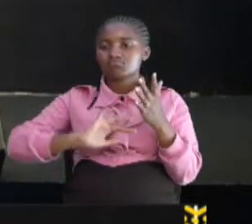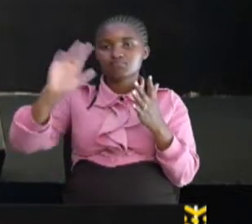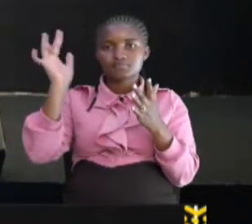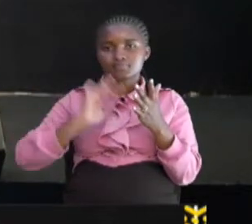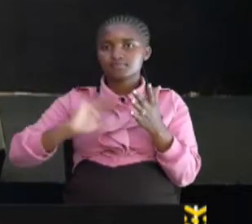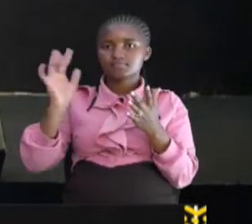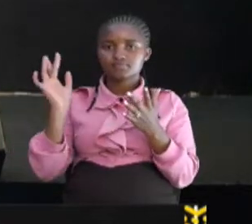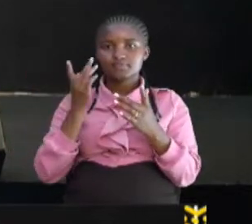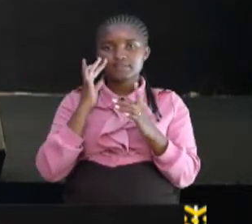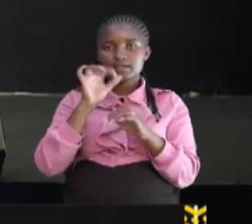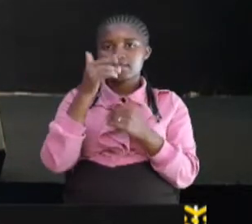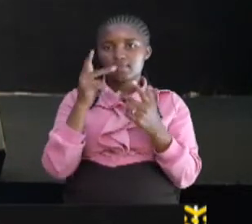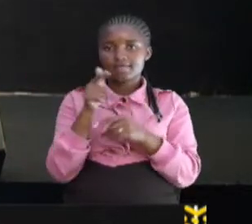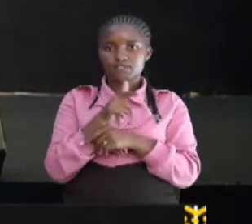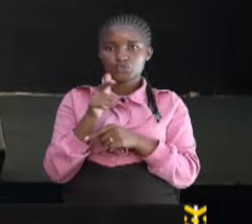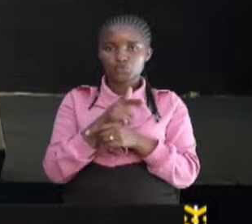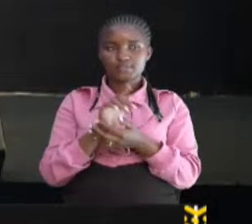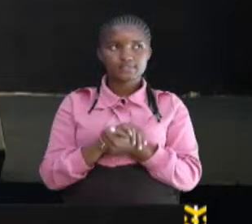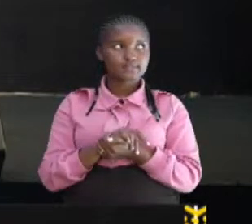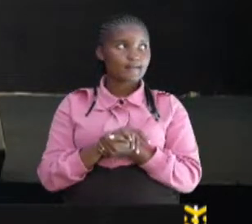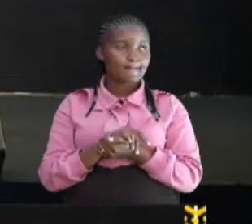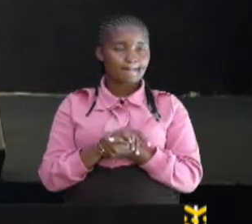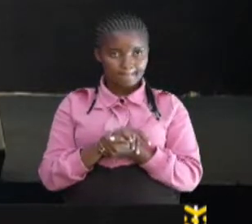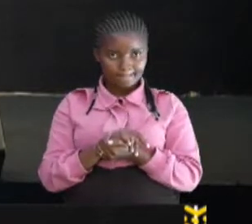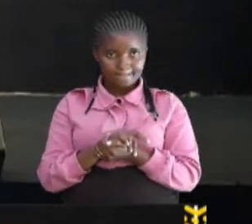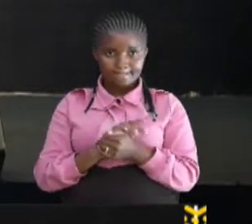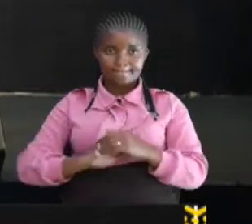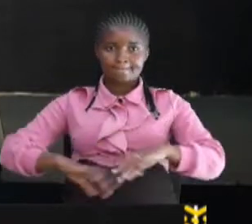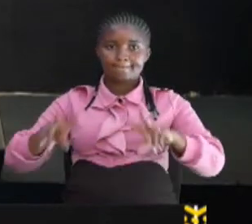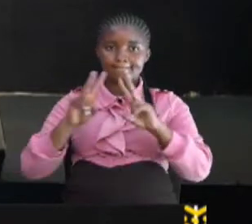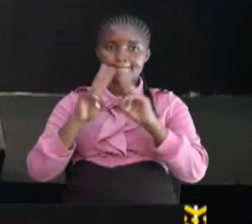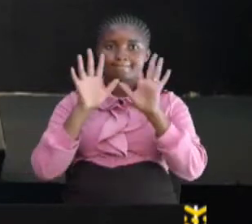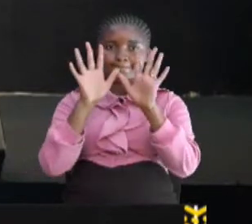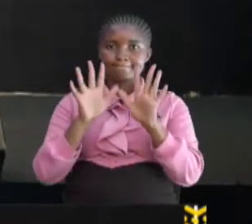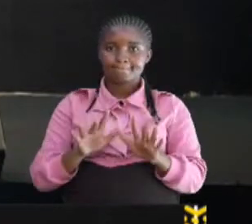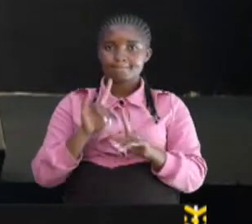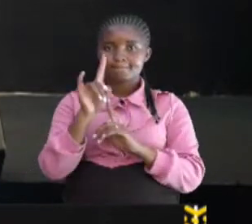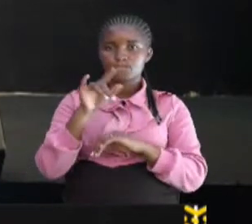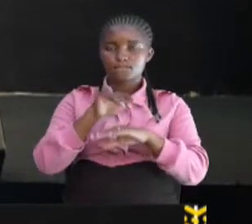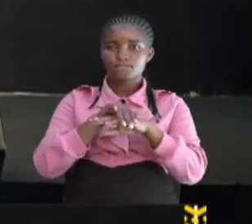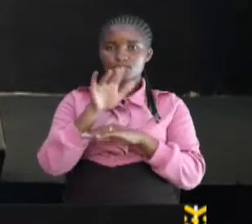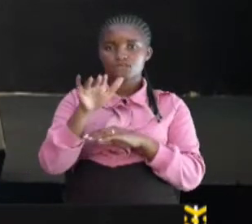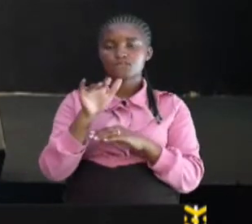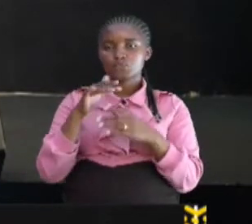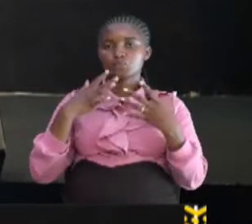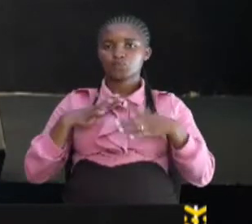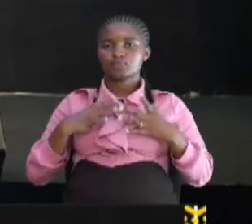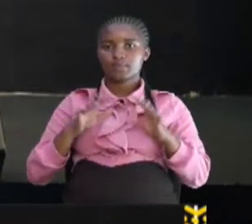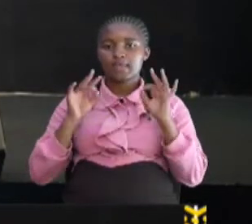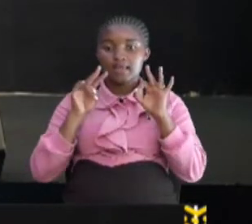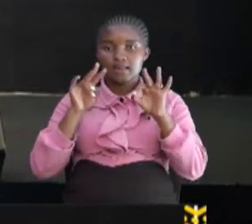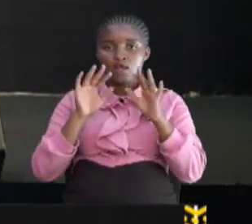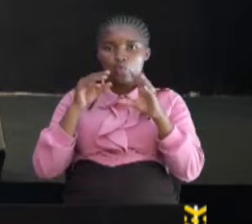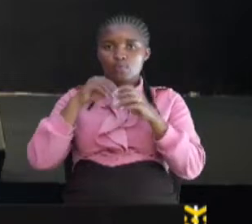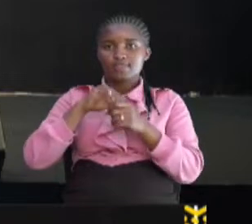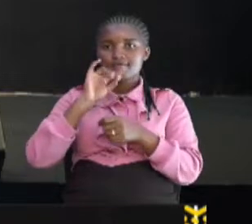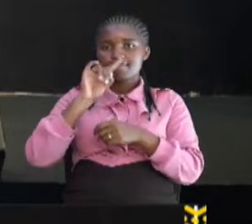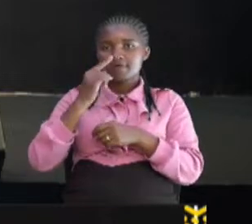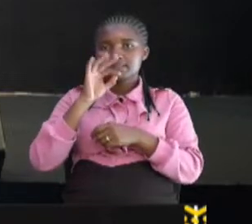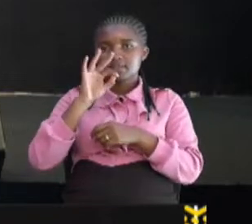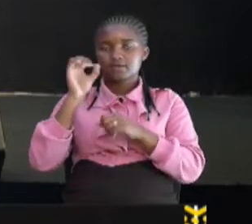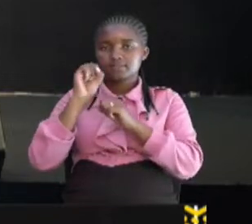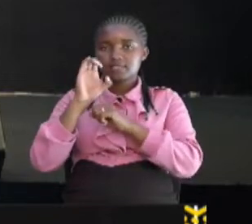slide or, move through, okay? So it's important that you grab your audience attention within the first 3 seconds.